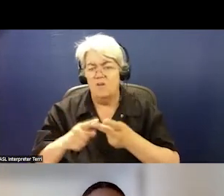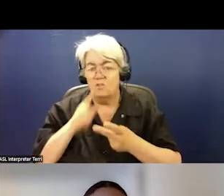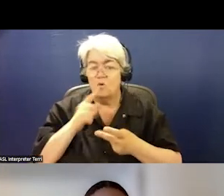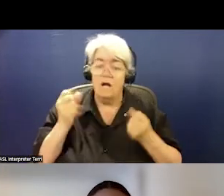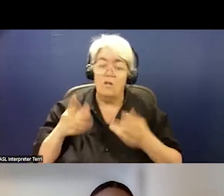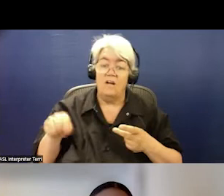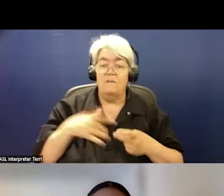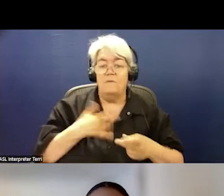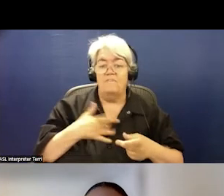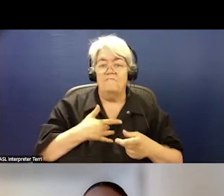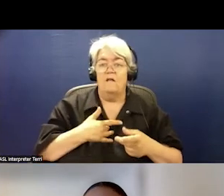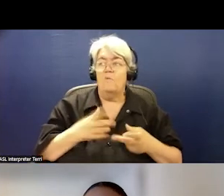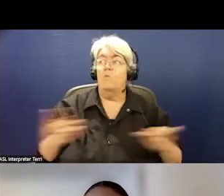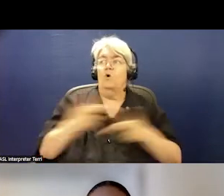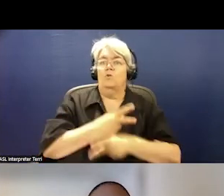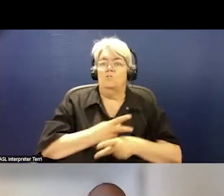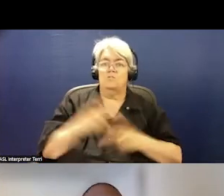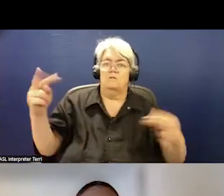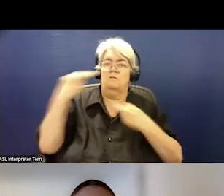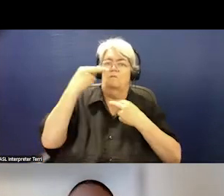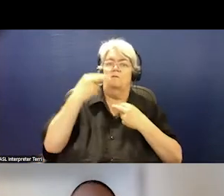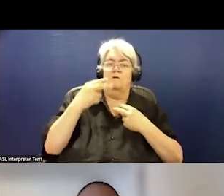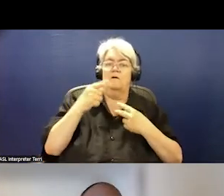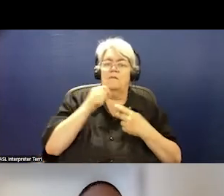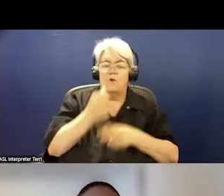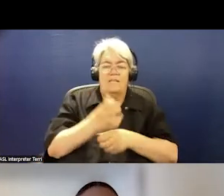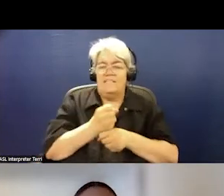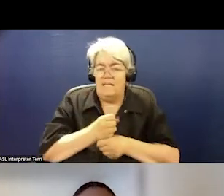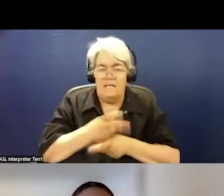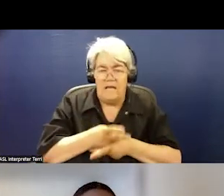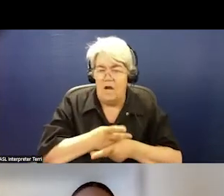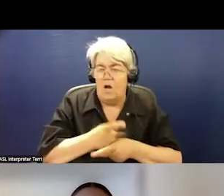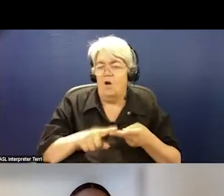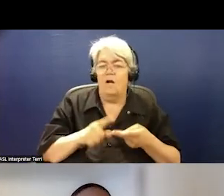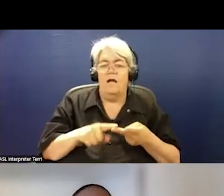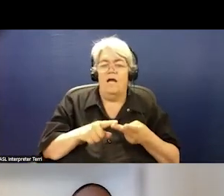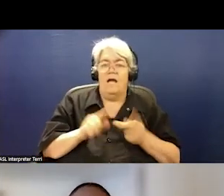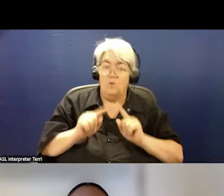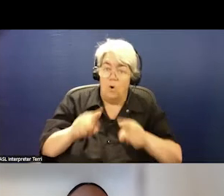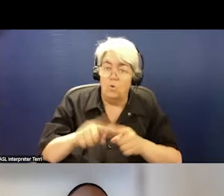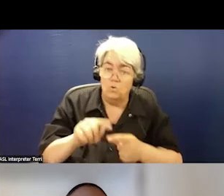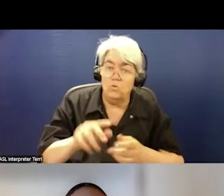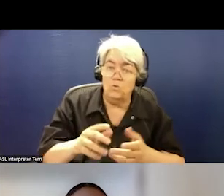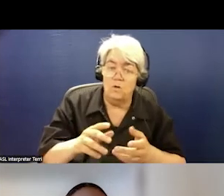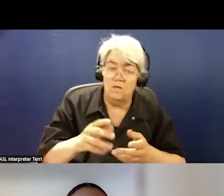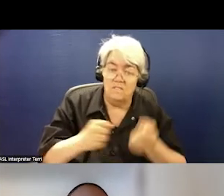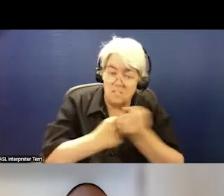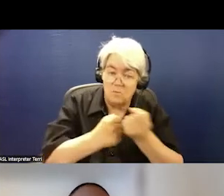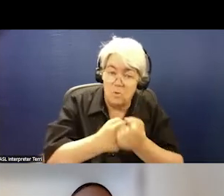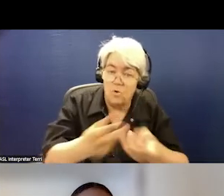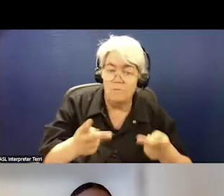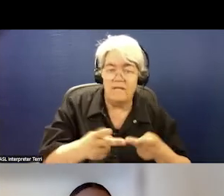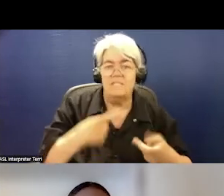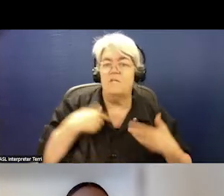and felt further stigmatized receiving care and going to these centers and having psychiatric because